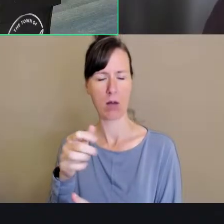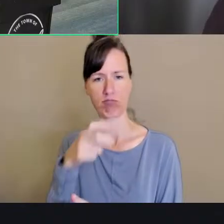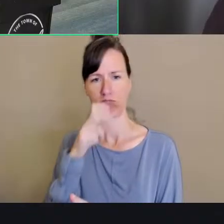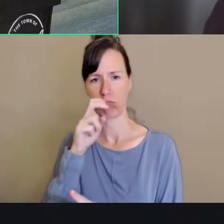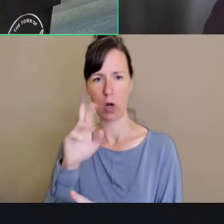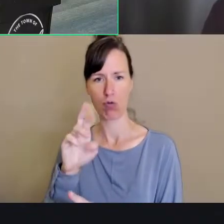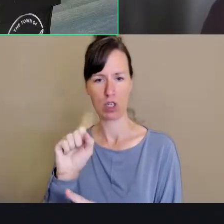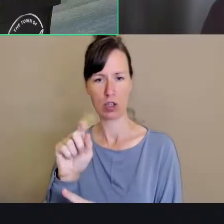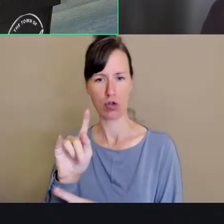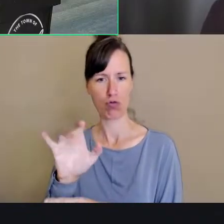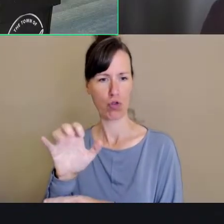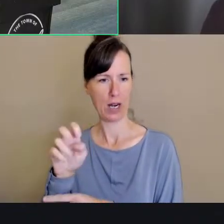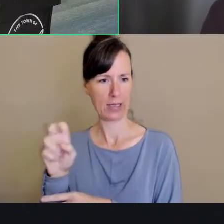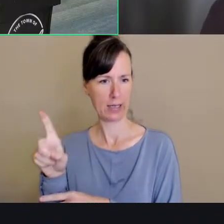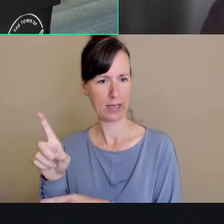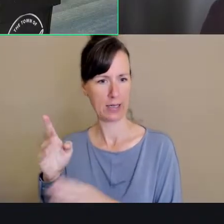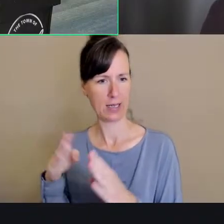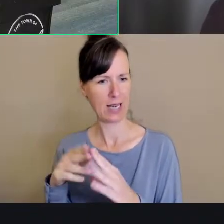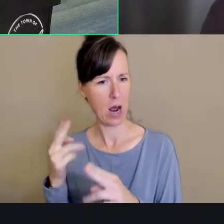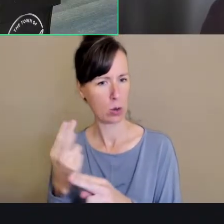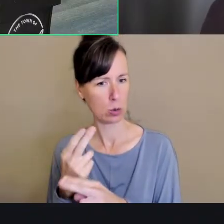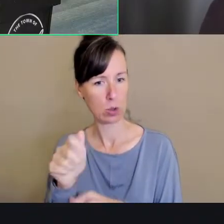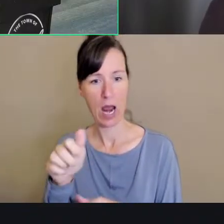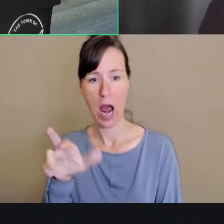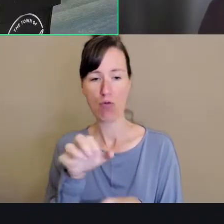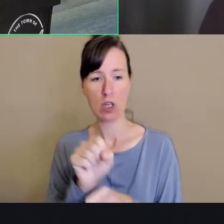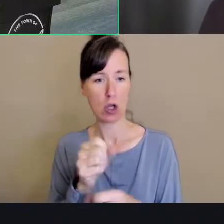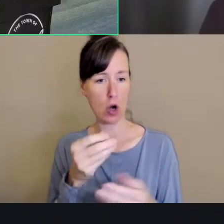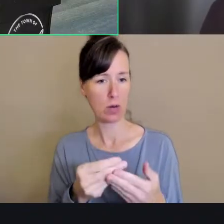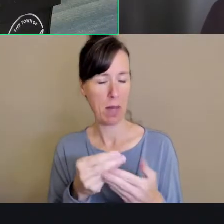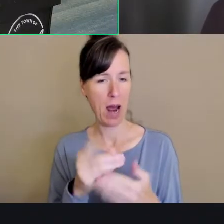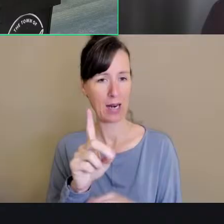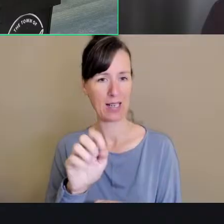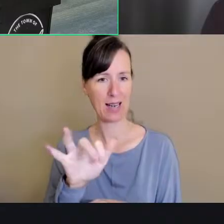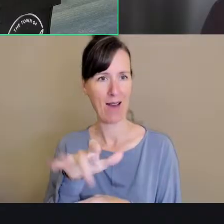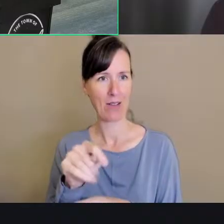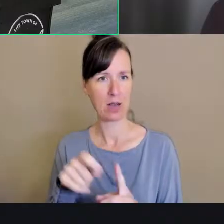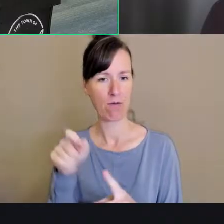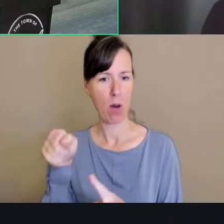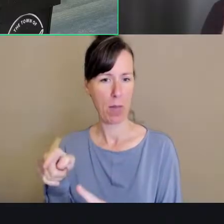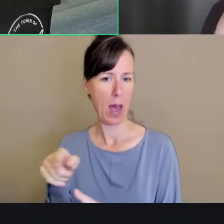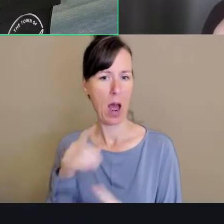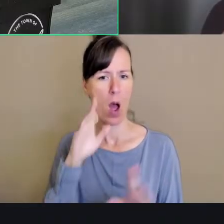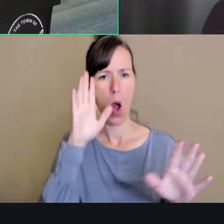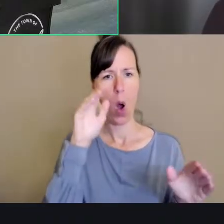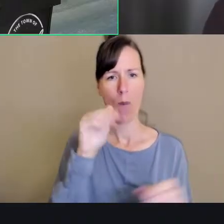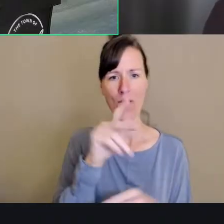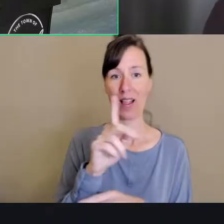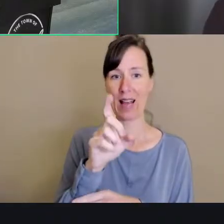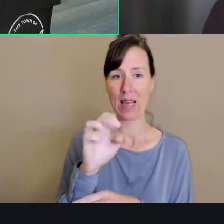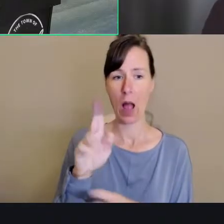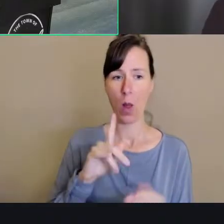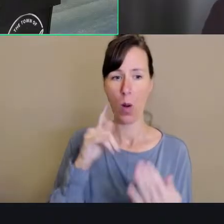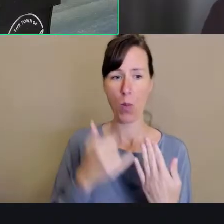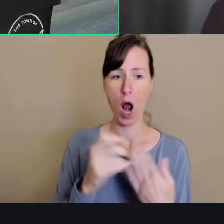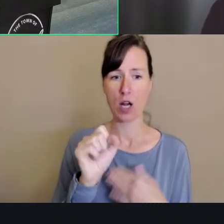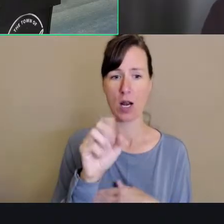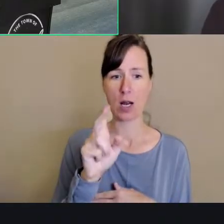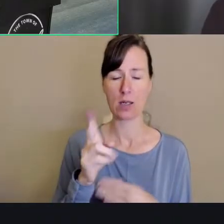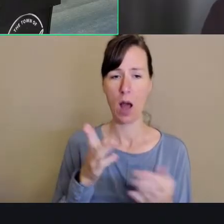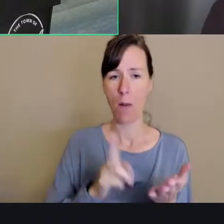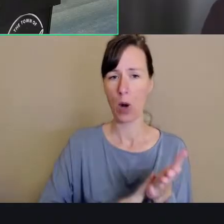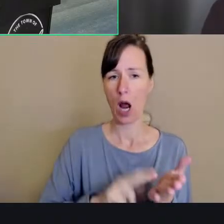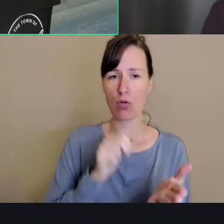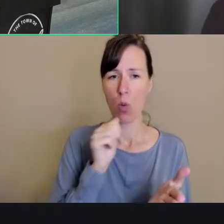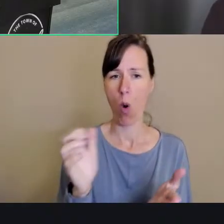that. Hopefully, the Keller project and subcontractors are not going to come back, oh, we need more money. And so, is